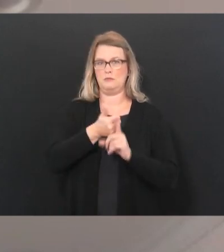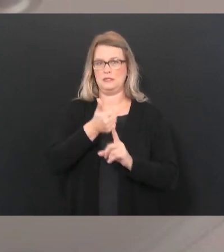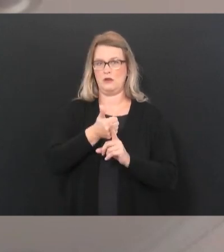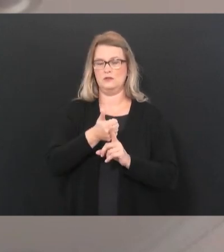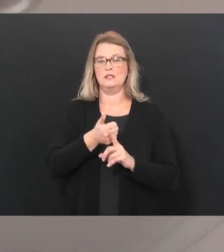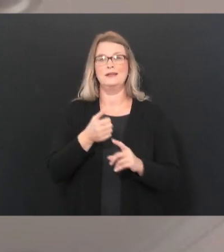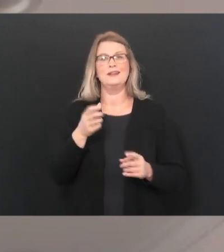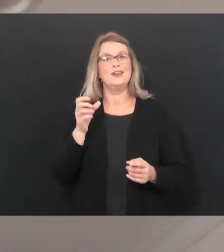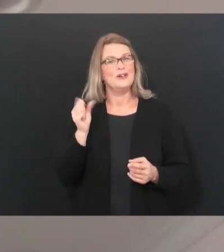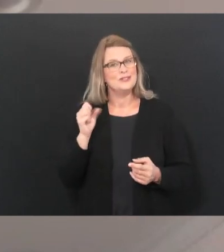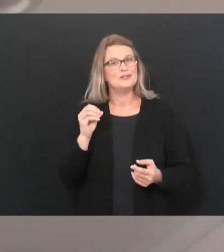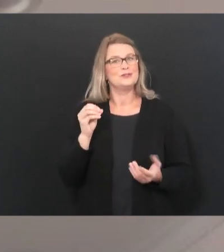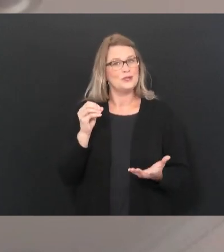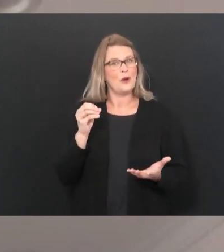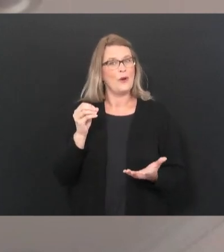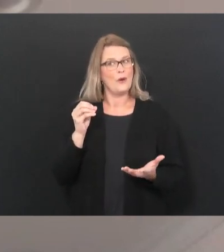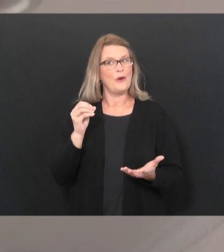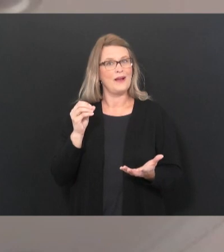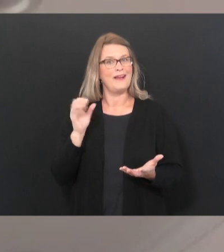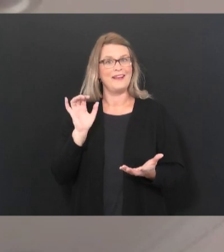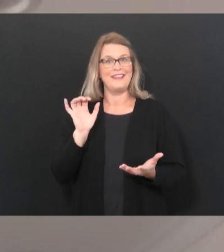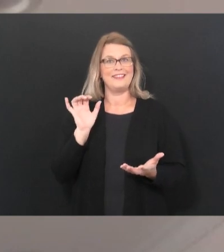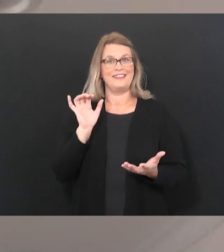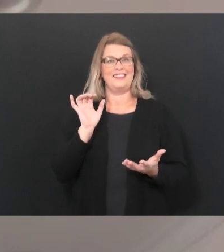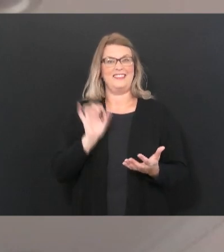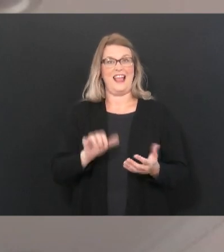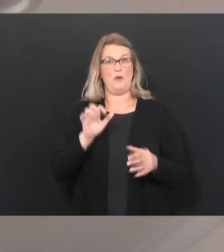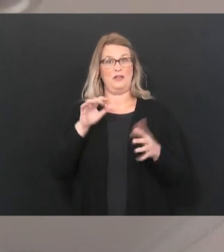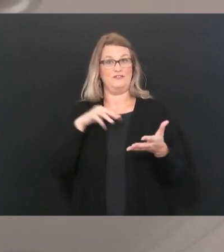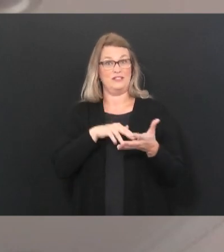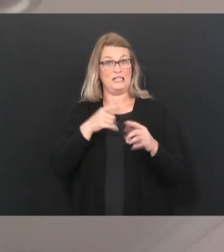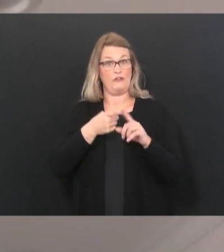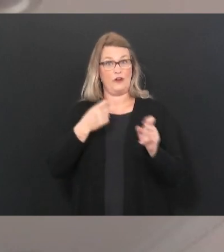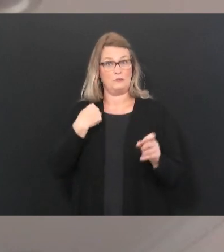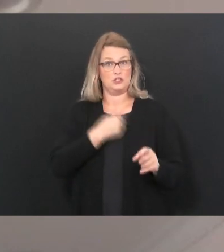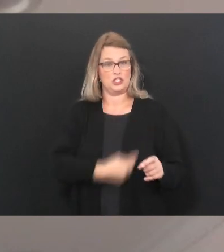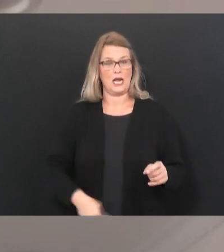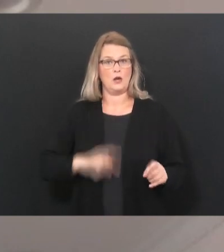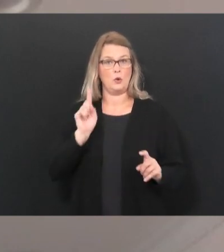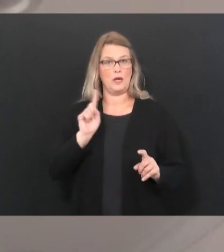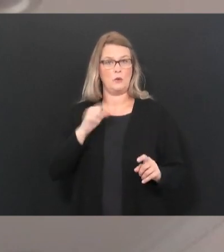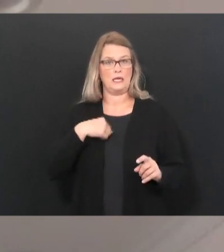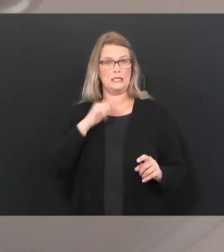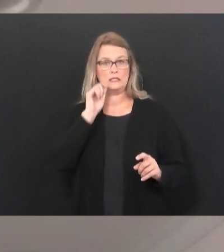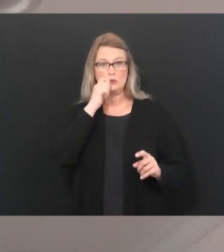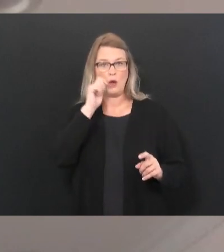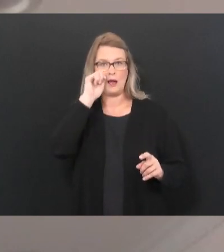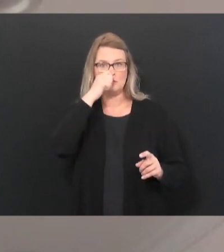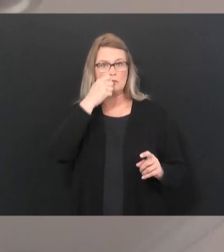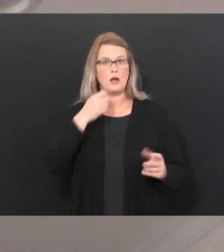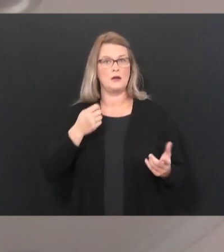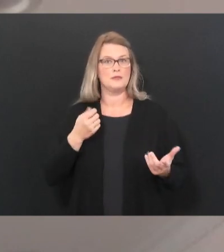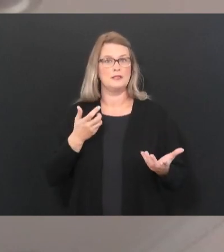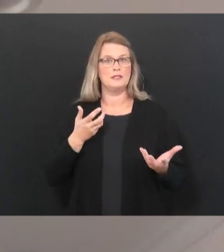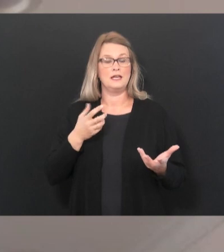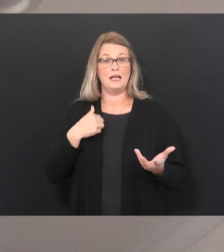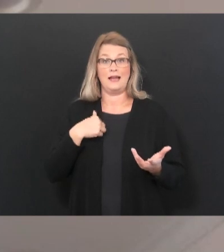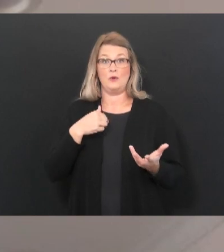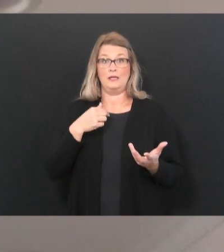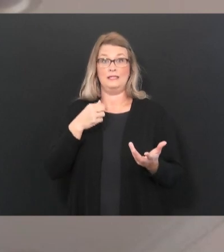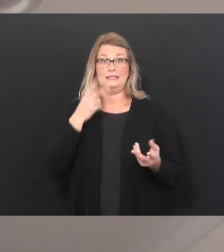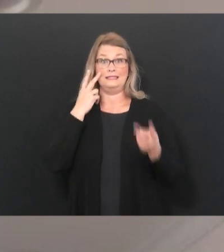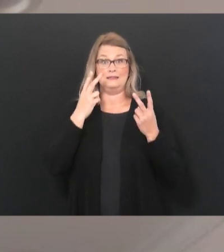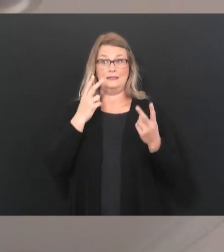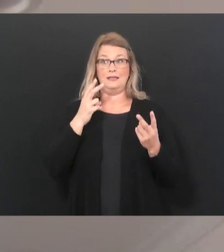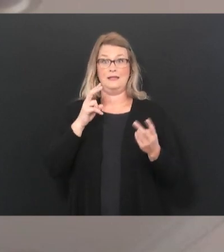talked about that before in the initial study from China, where the swabs were done, where very high viral titers were found in